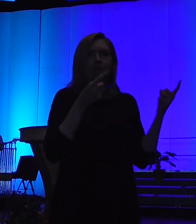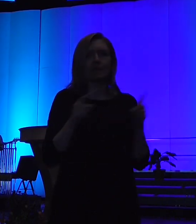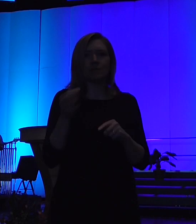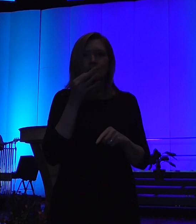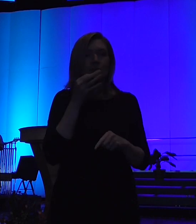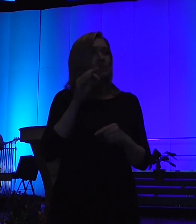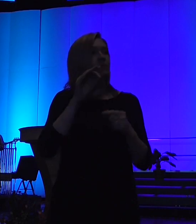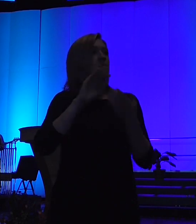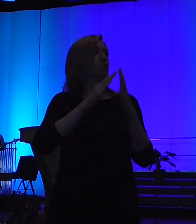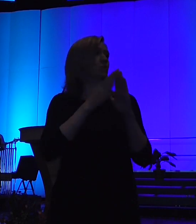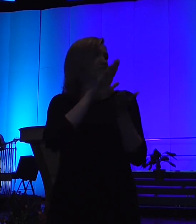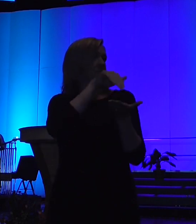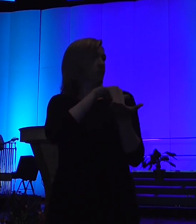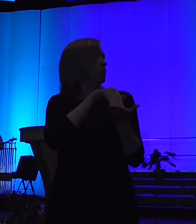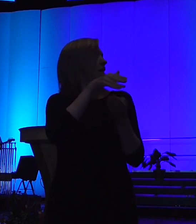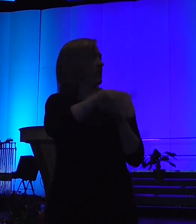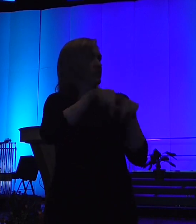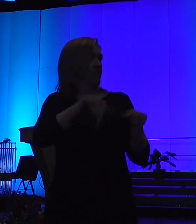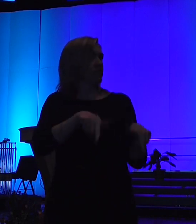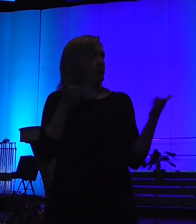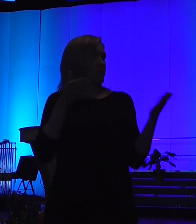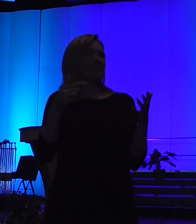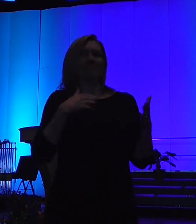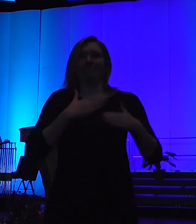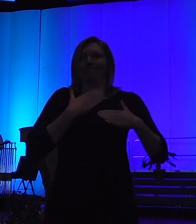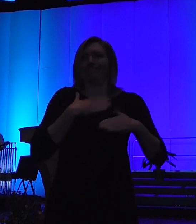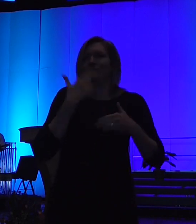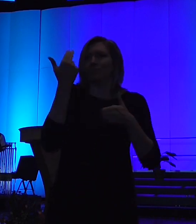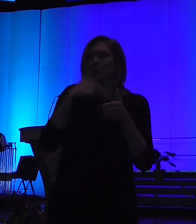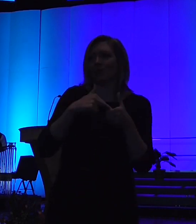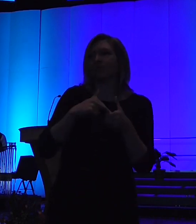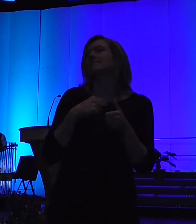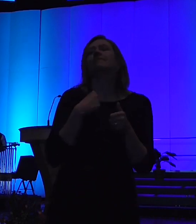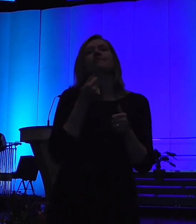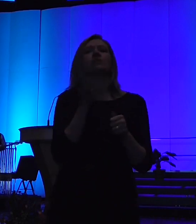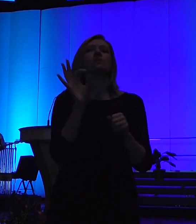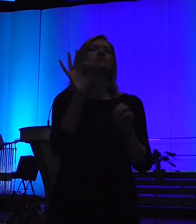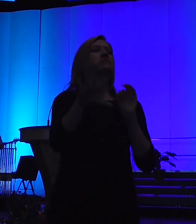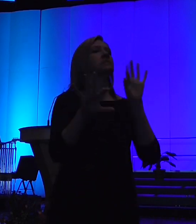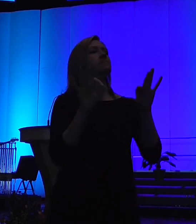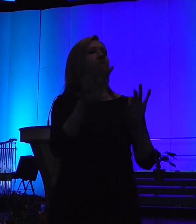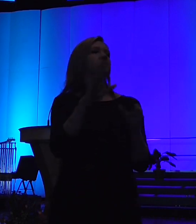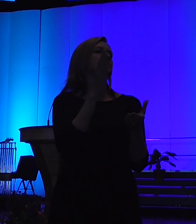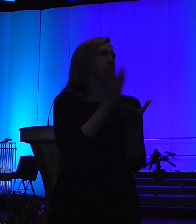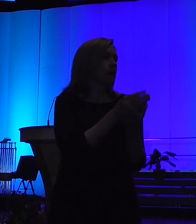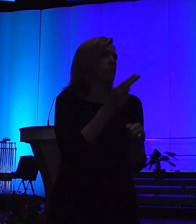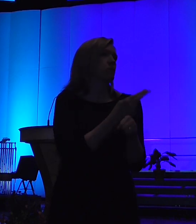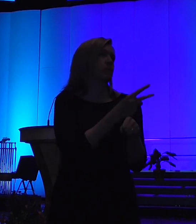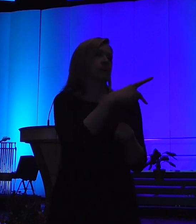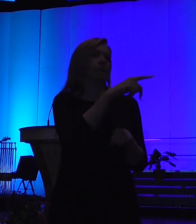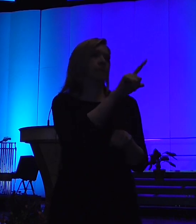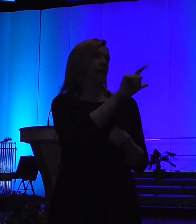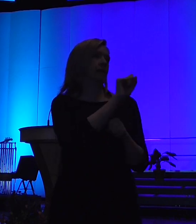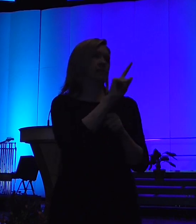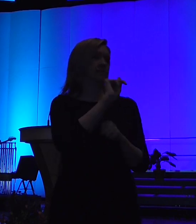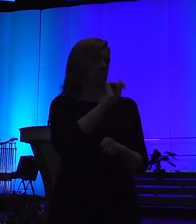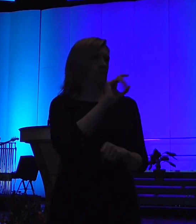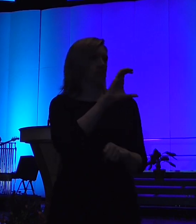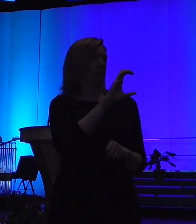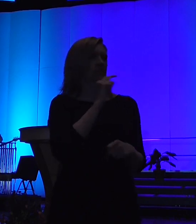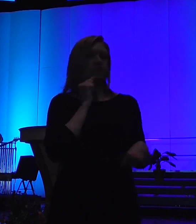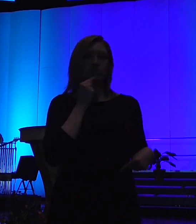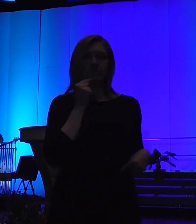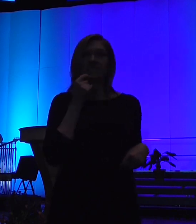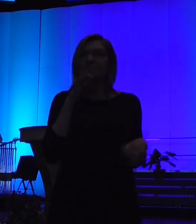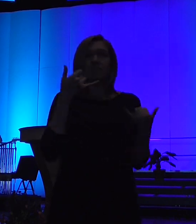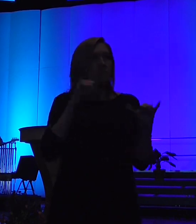community center afterwards, and so glad you decided to join us. Just a couple of tips. Stop using plastic, seriously. If you're